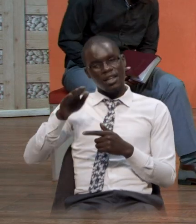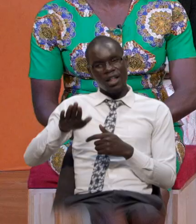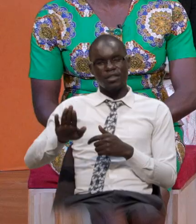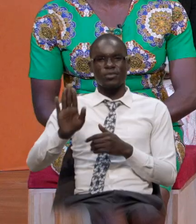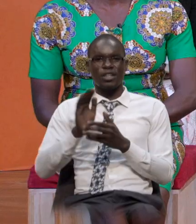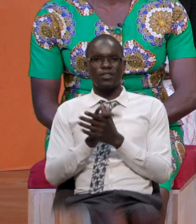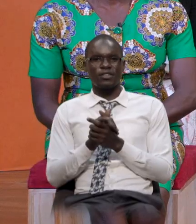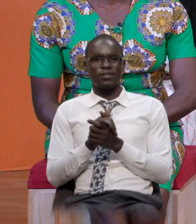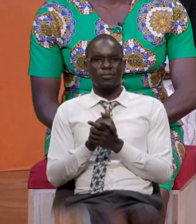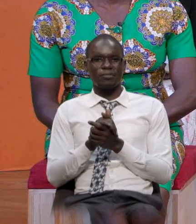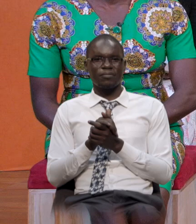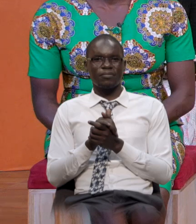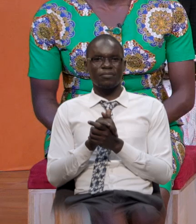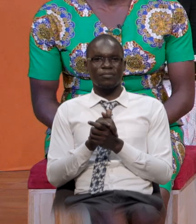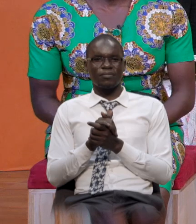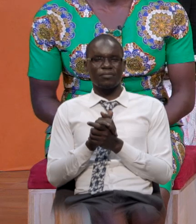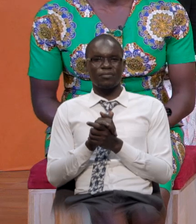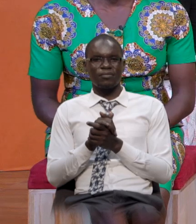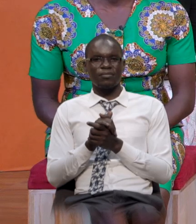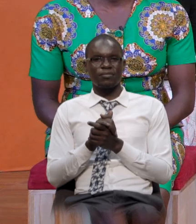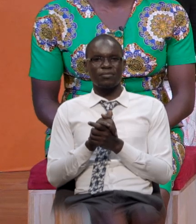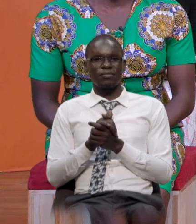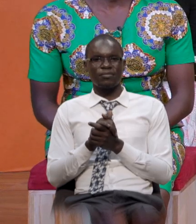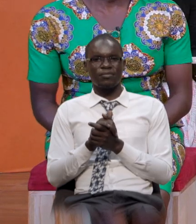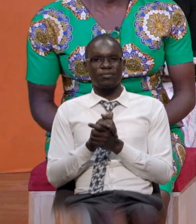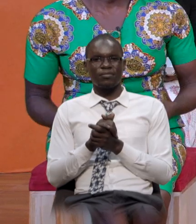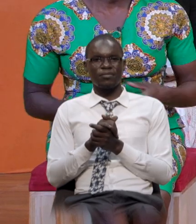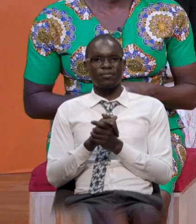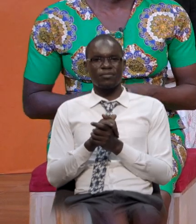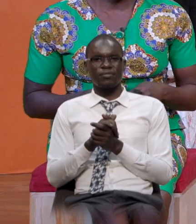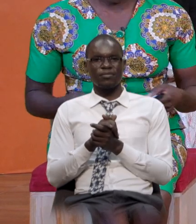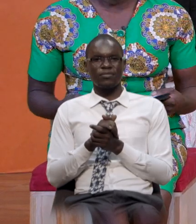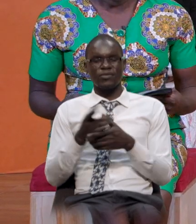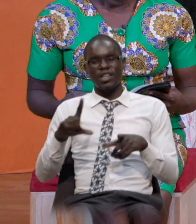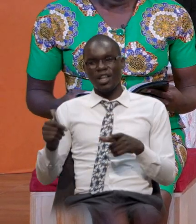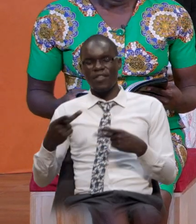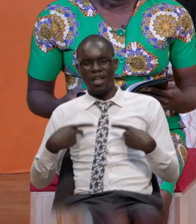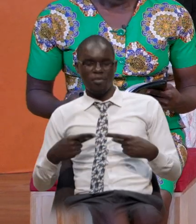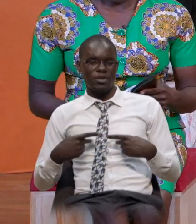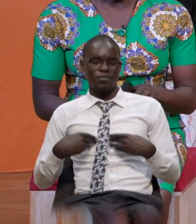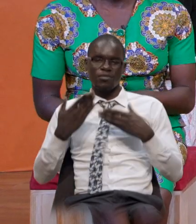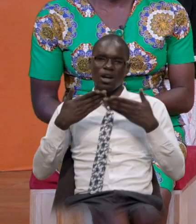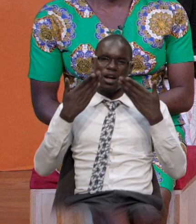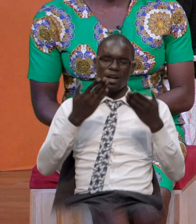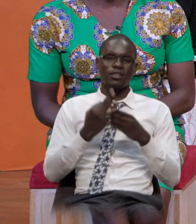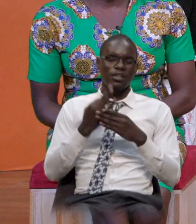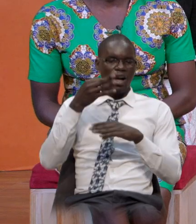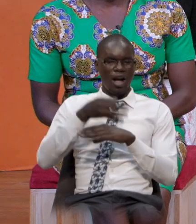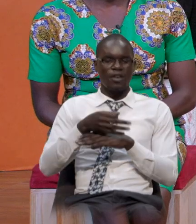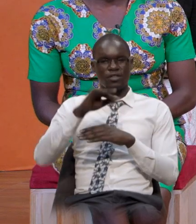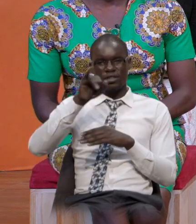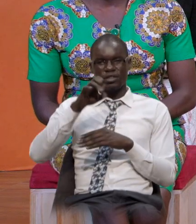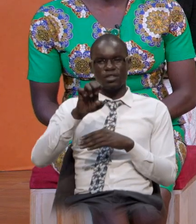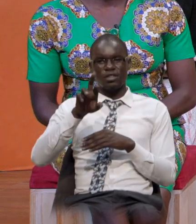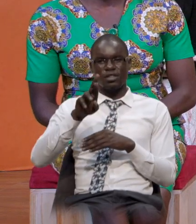Don't tell me you know that also. Please let the answer. Let these other people answer. There was a king after Jeroboam. Is it?